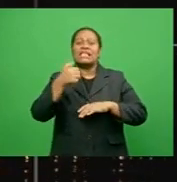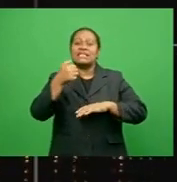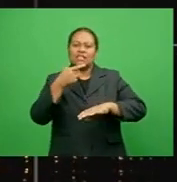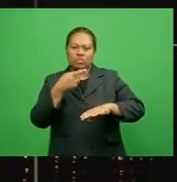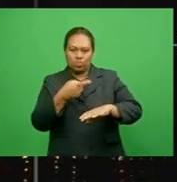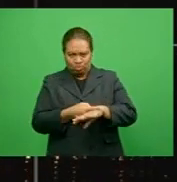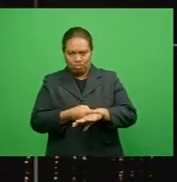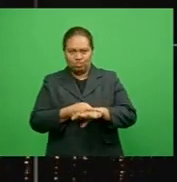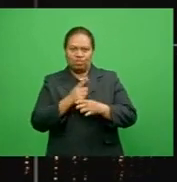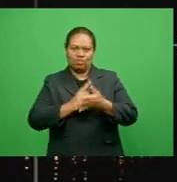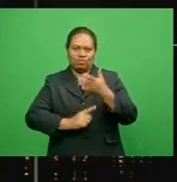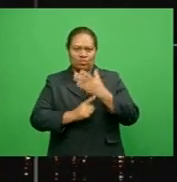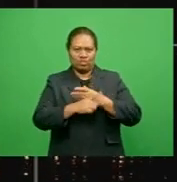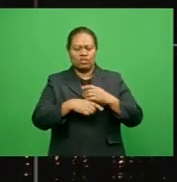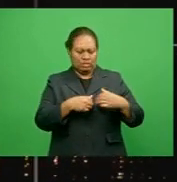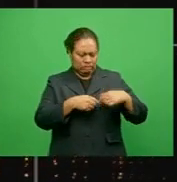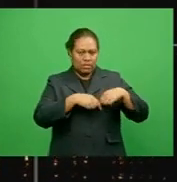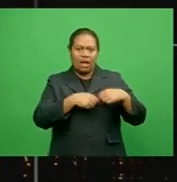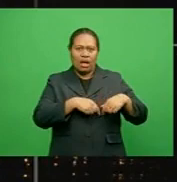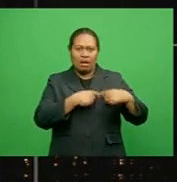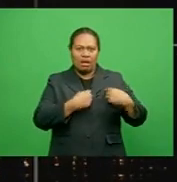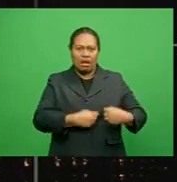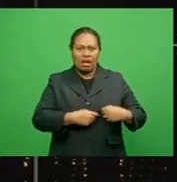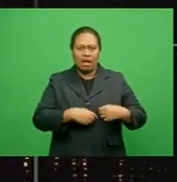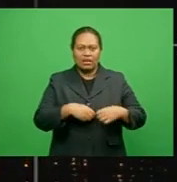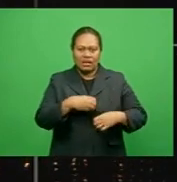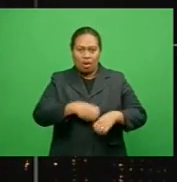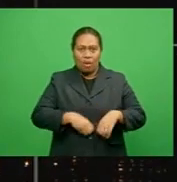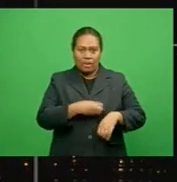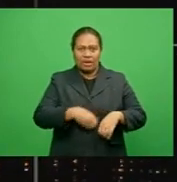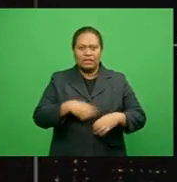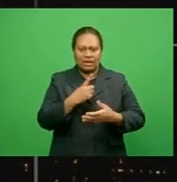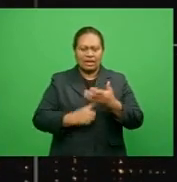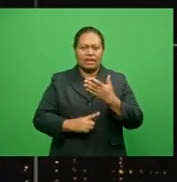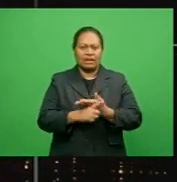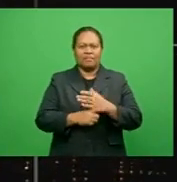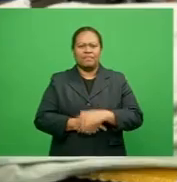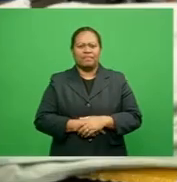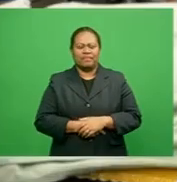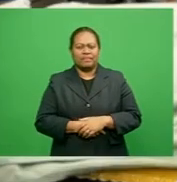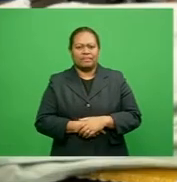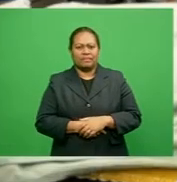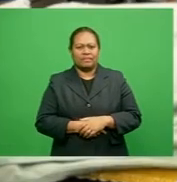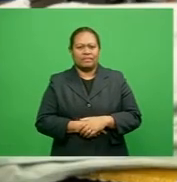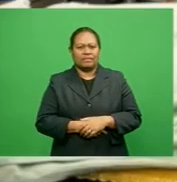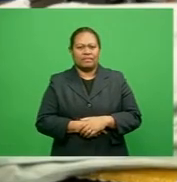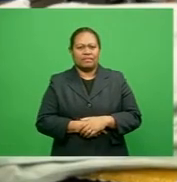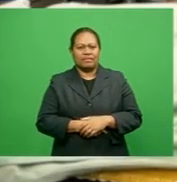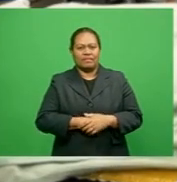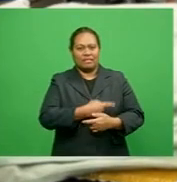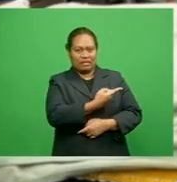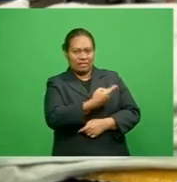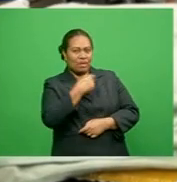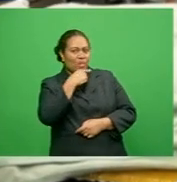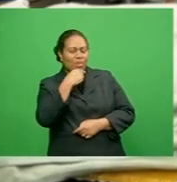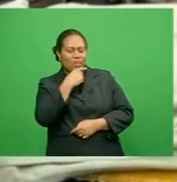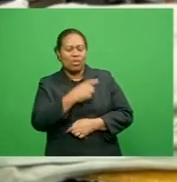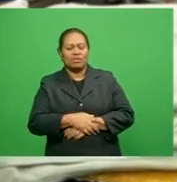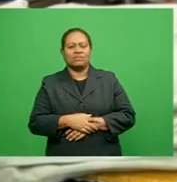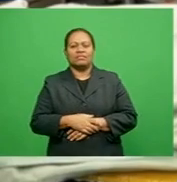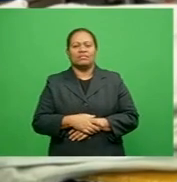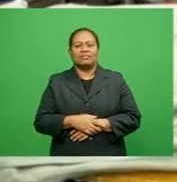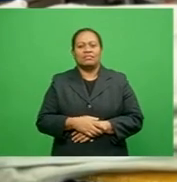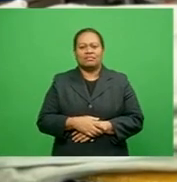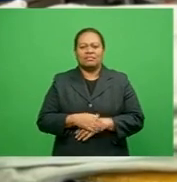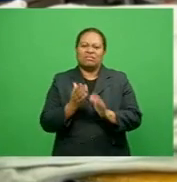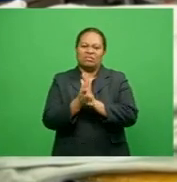after undergoing open heart surgery. He was initially admitted for a burst appendix. When 15-year-old Harvey Ackerley was